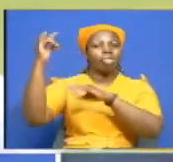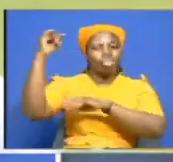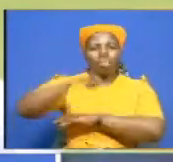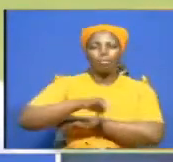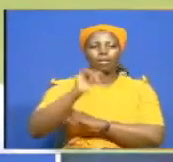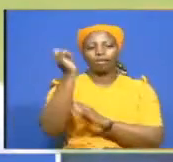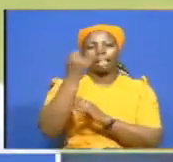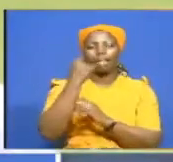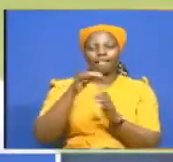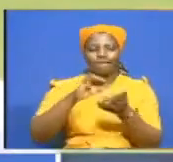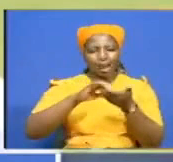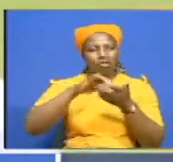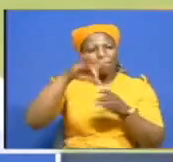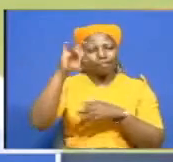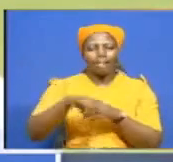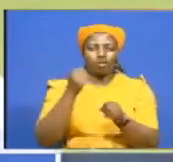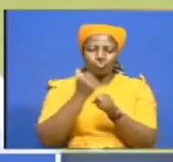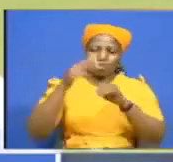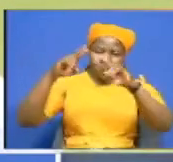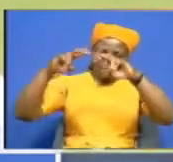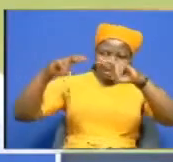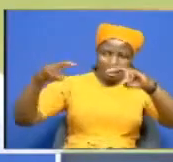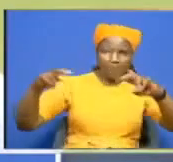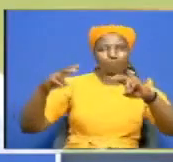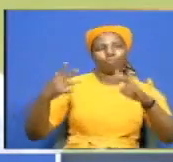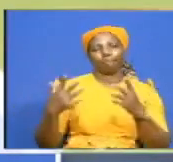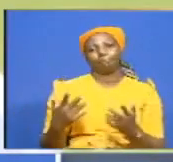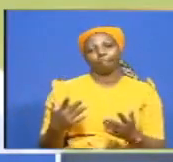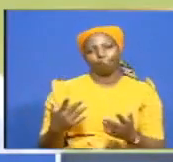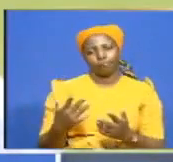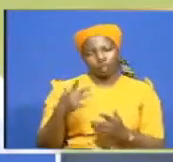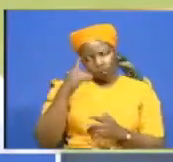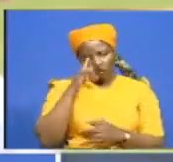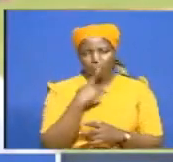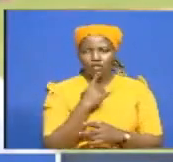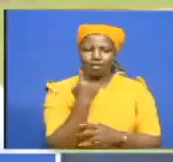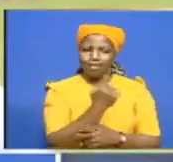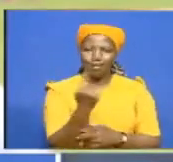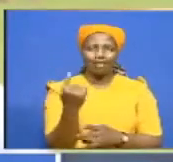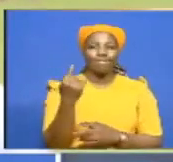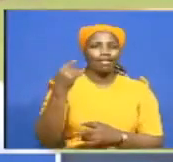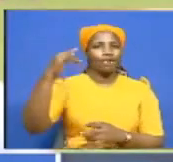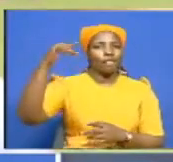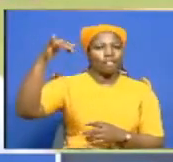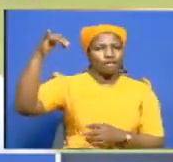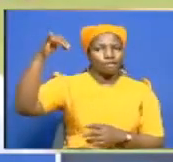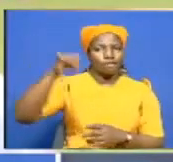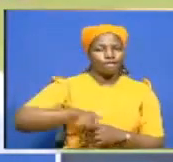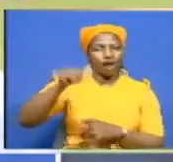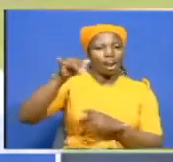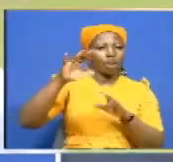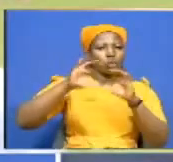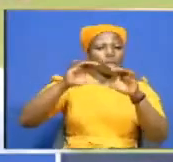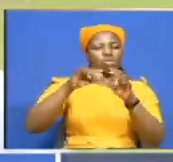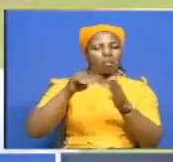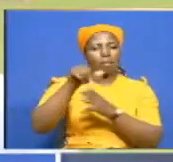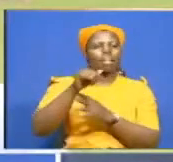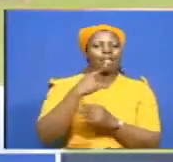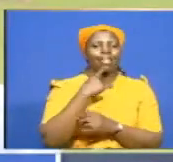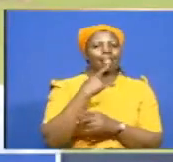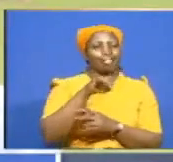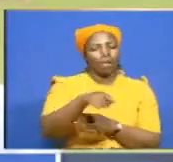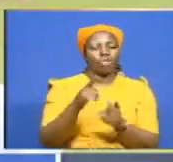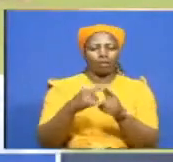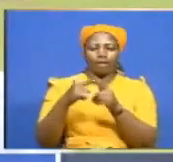federation has to do a due diligence. So for every foreign coach, you pay 100,000, and the federation now does a